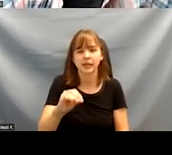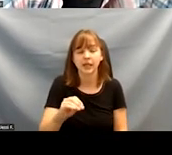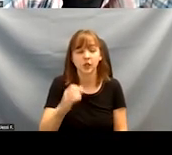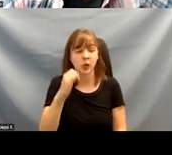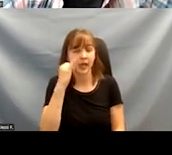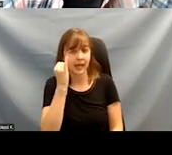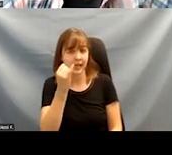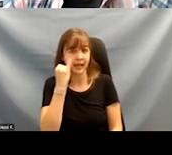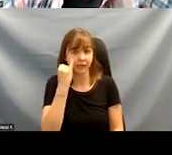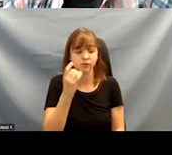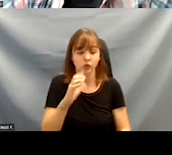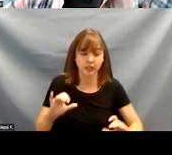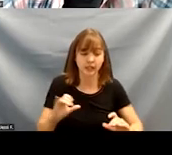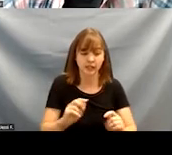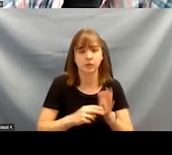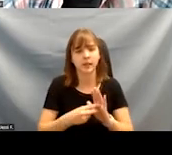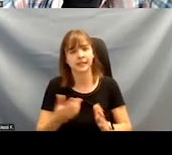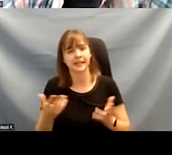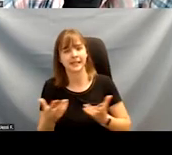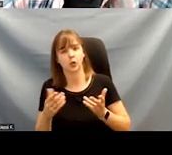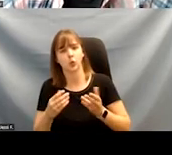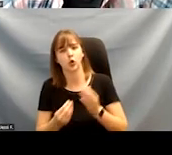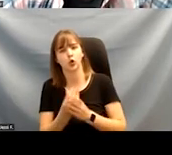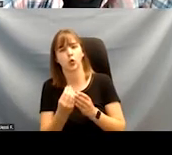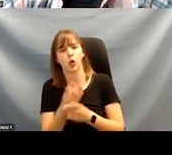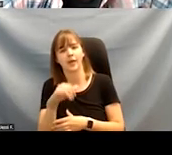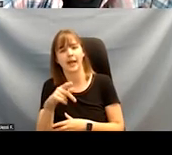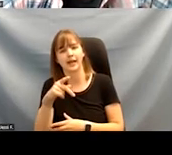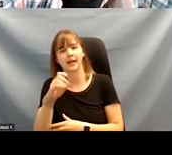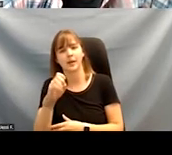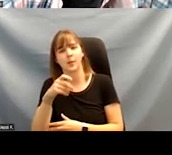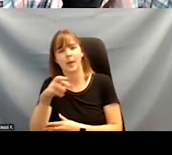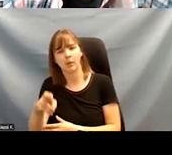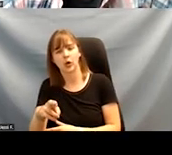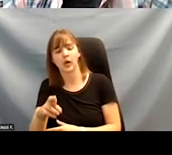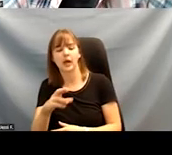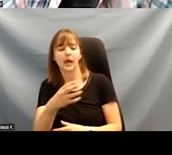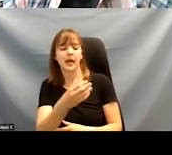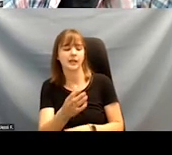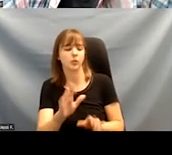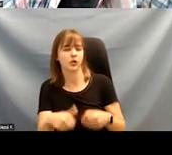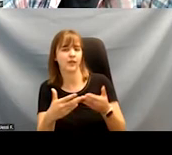grow the peppers here and help with access to a commercial kitchen and things like that. So I think,